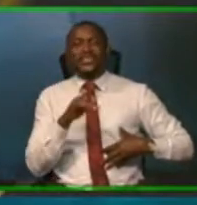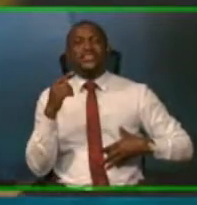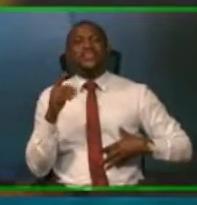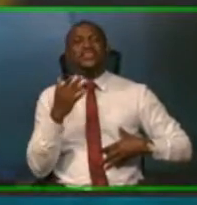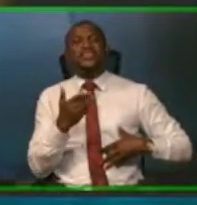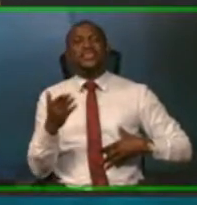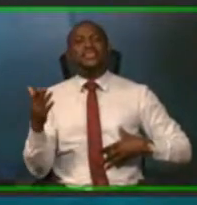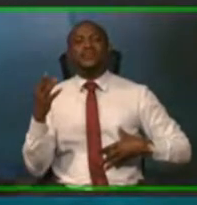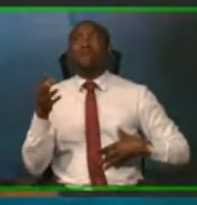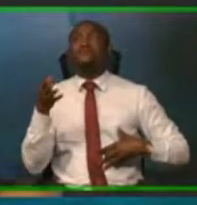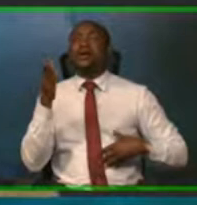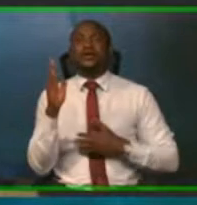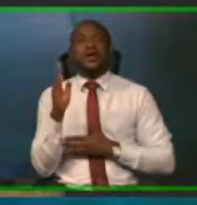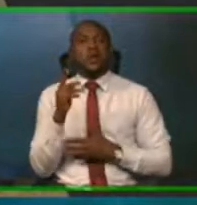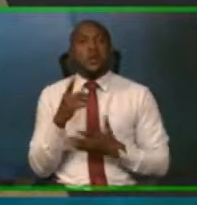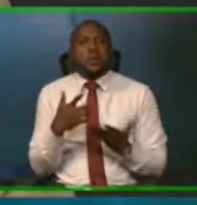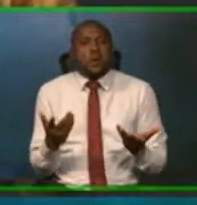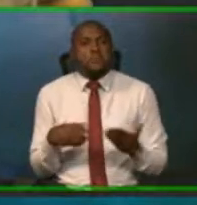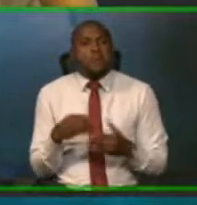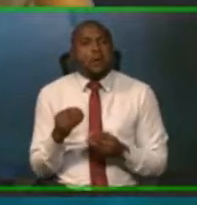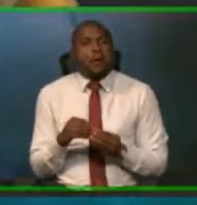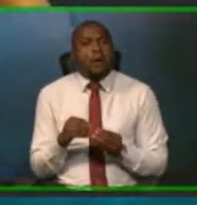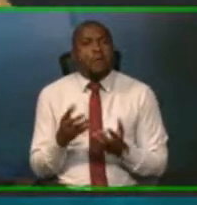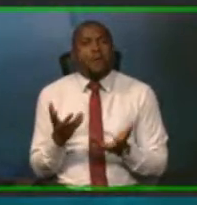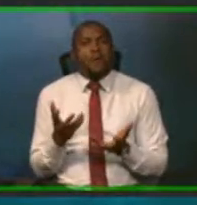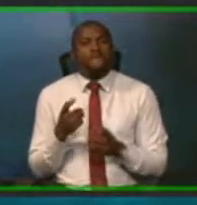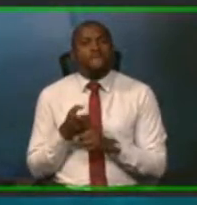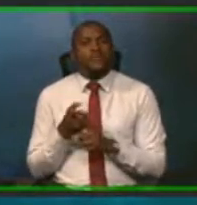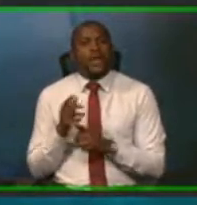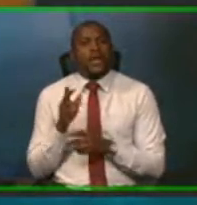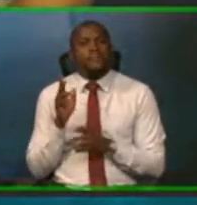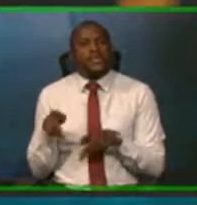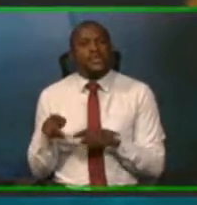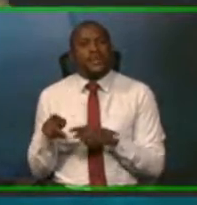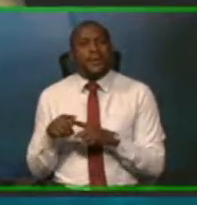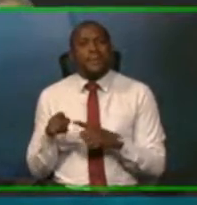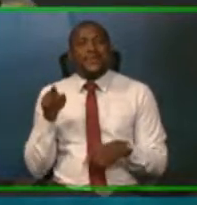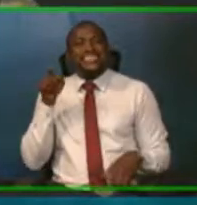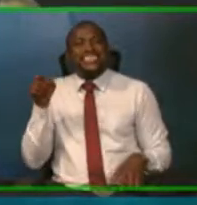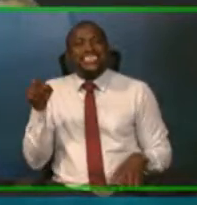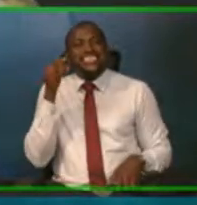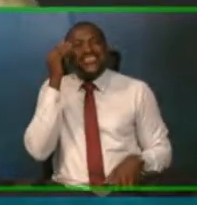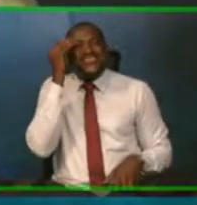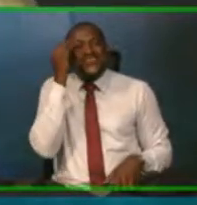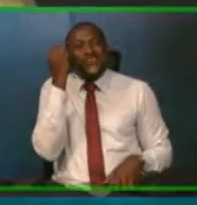What more would you require from a man? But he knew only.